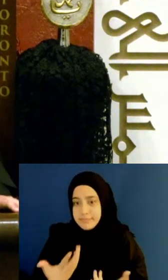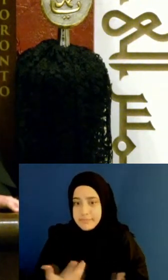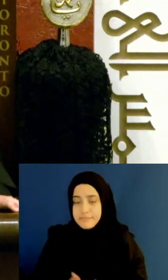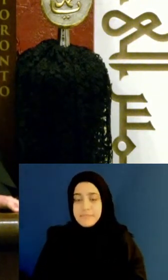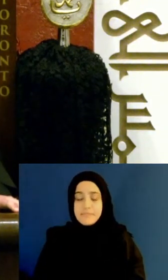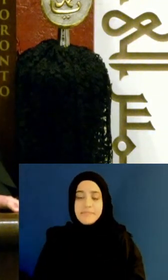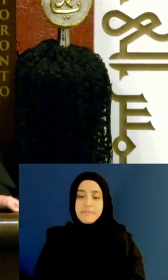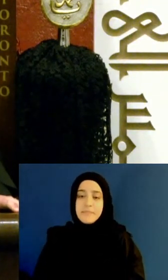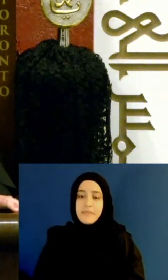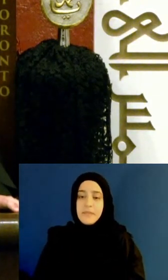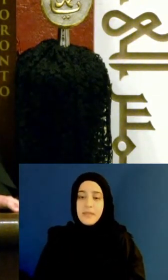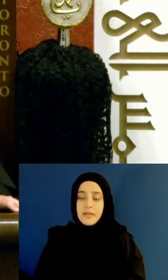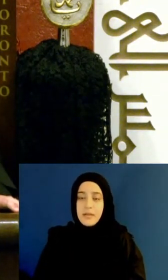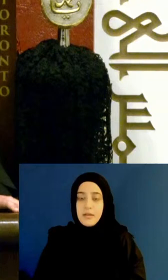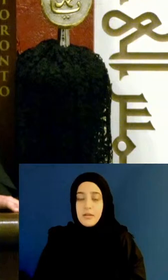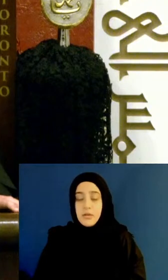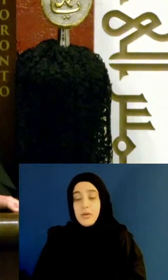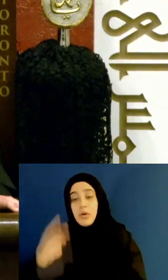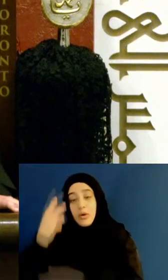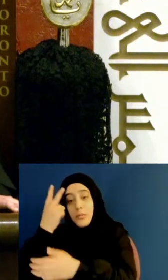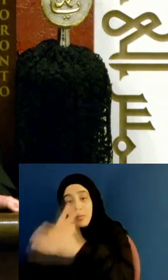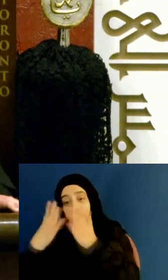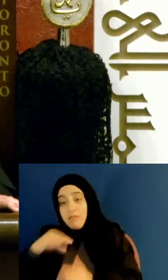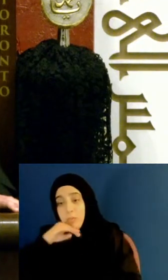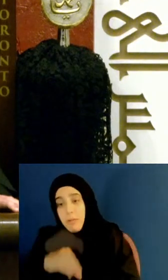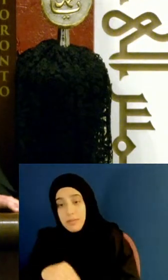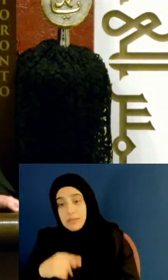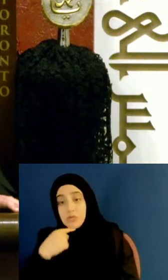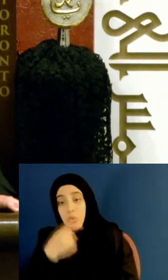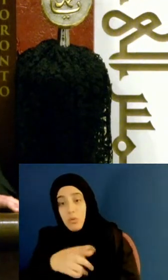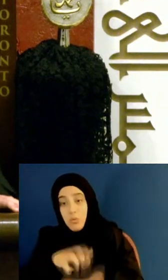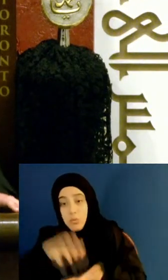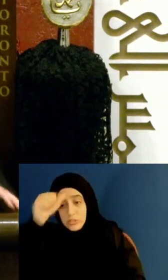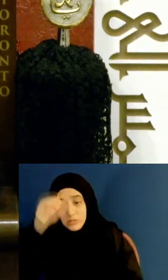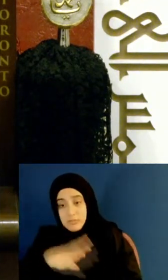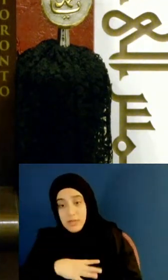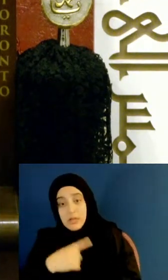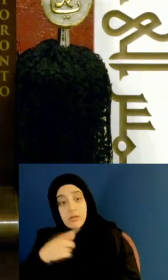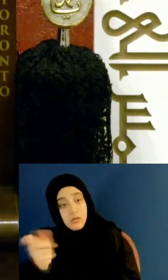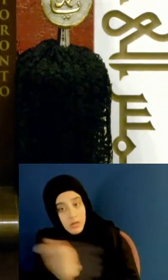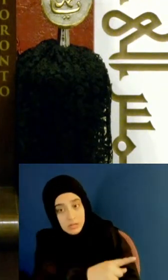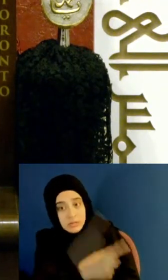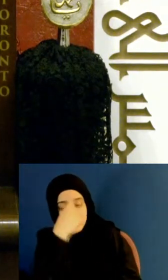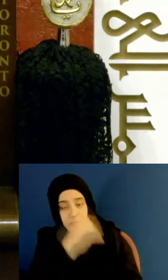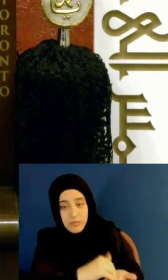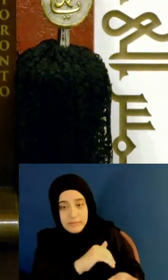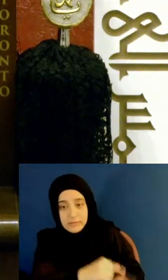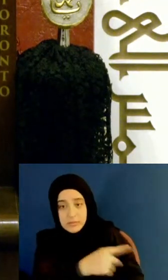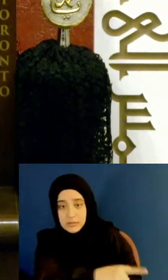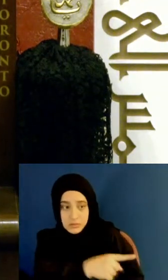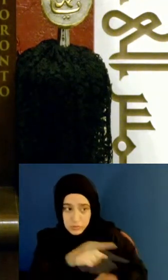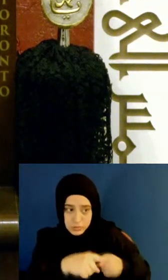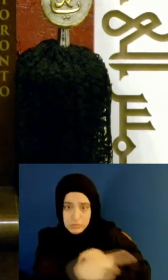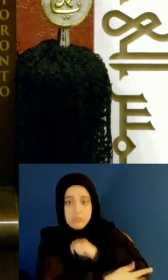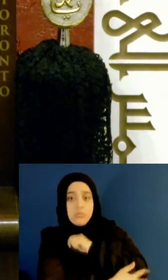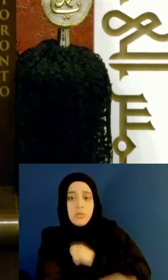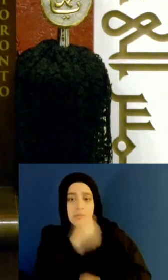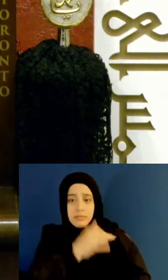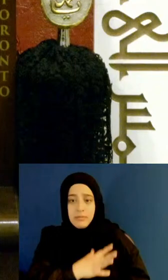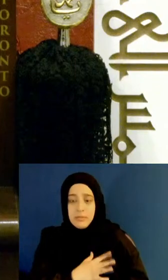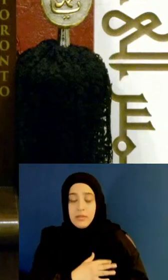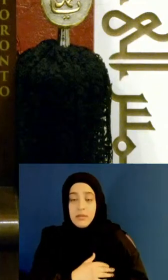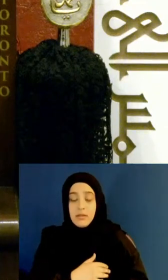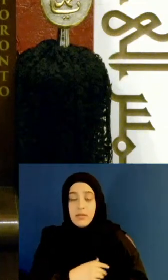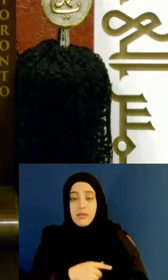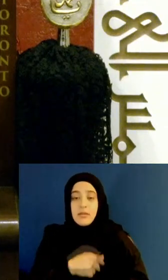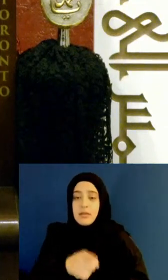Rasulullah says, seek an apology from him. He says, oh man, forgive me. I did this out of ghafla,